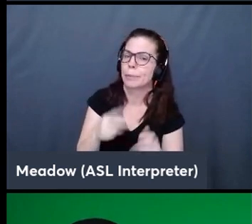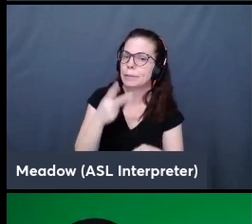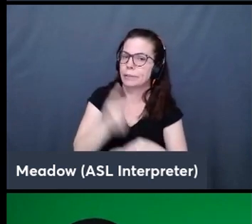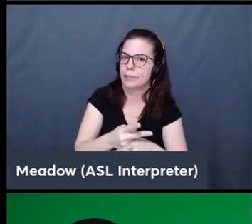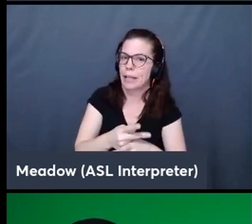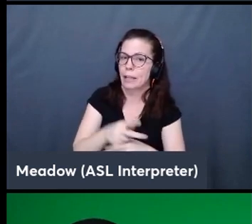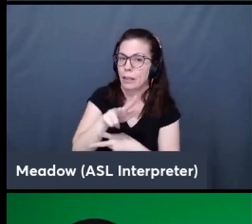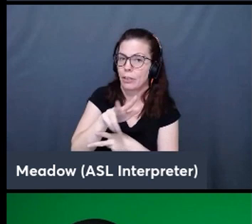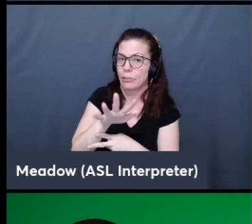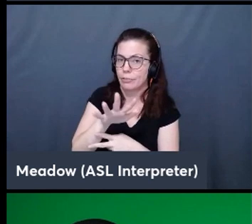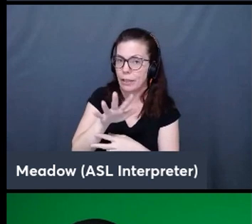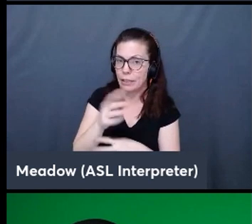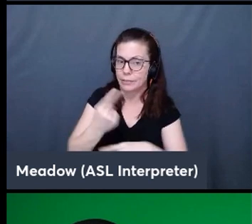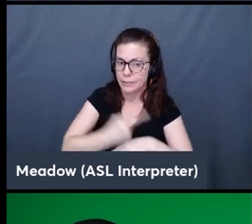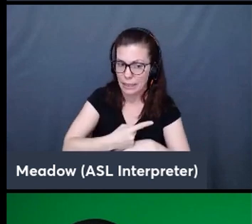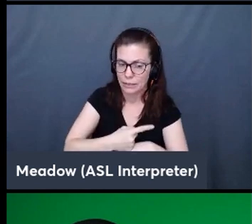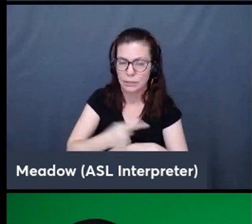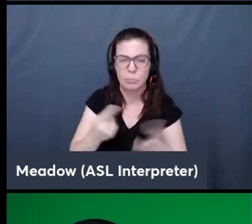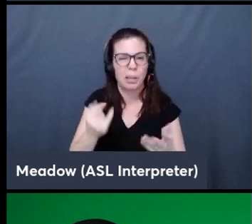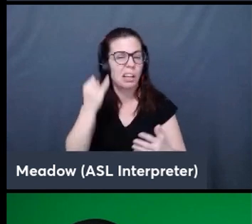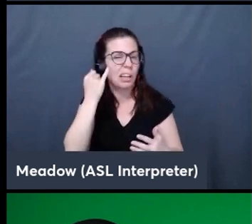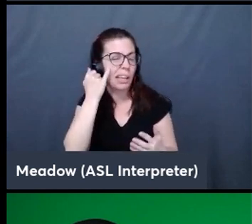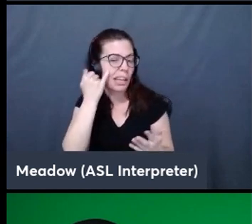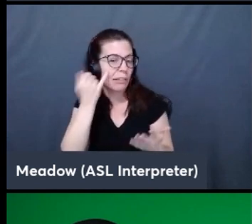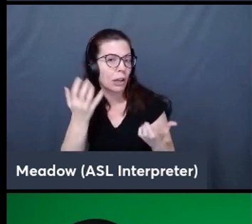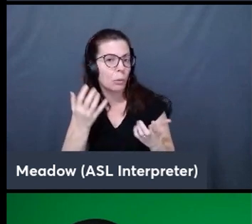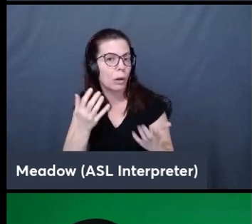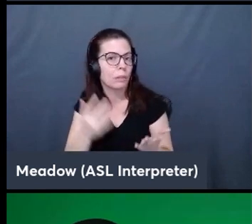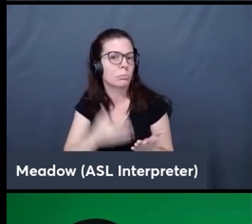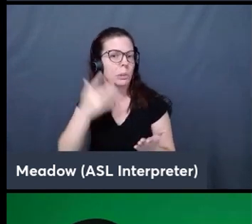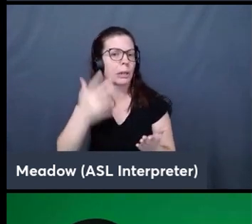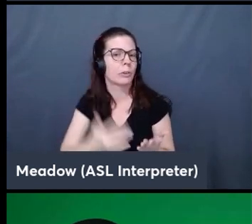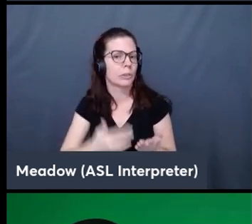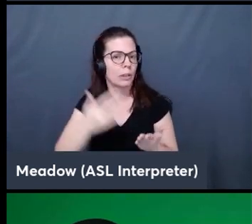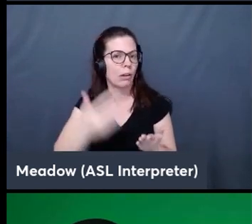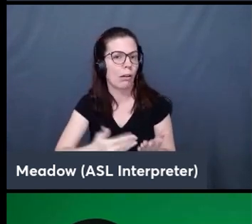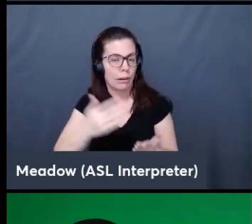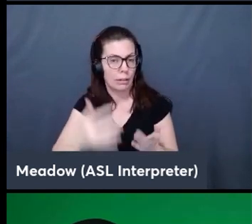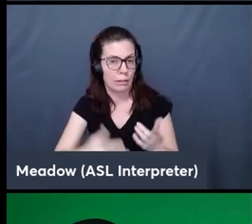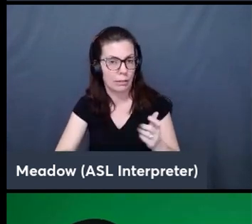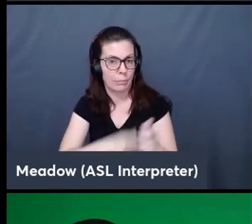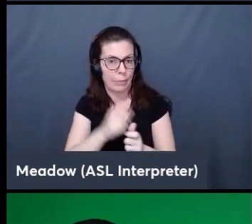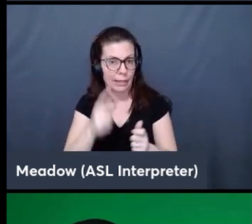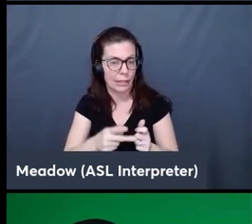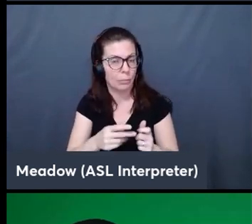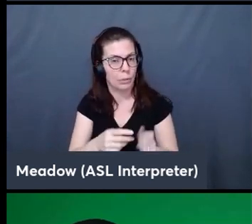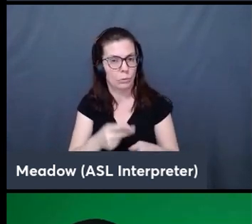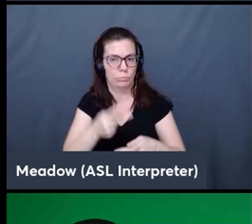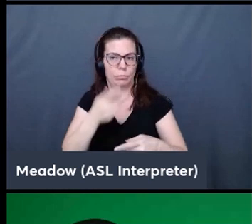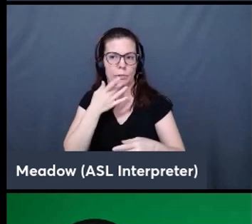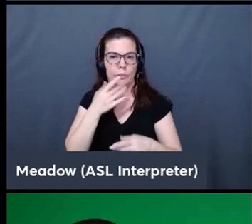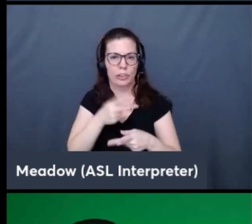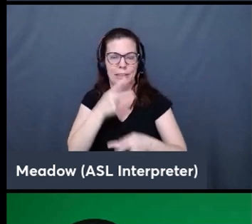days. But say I want to create a periodic backup that I want to retain for a long time, I can do